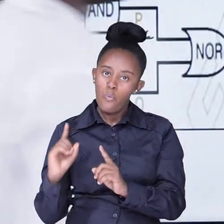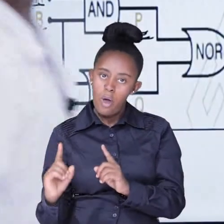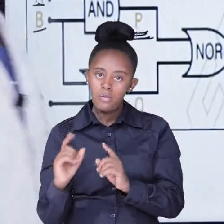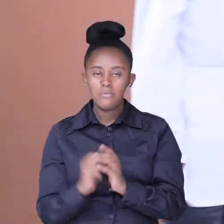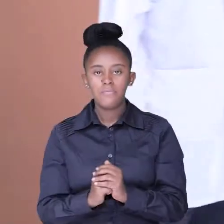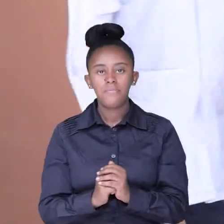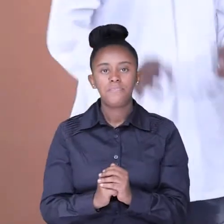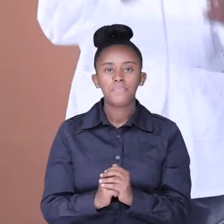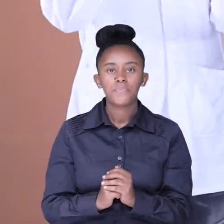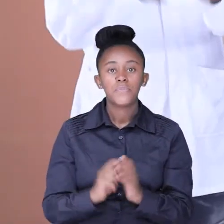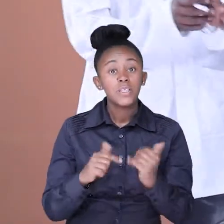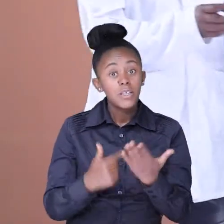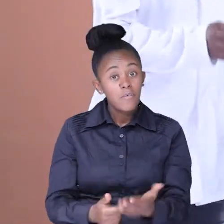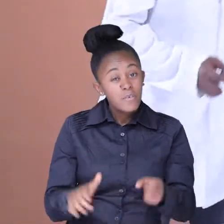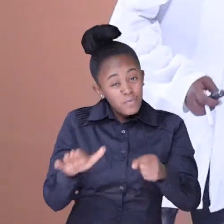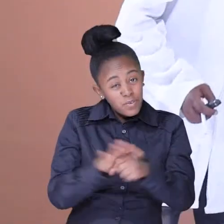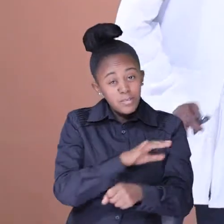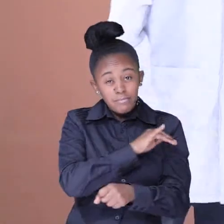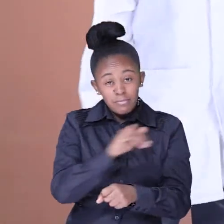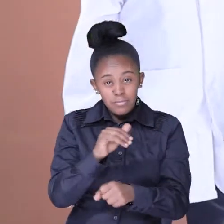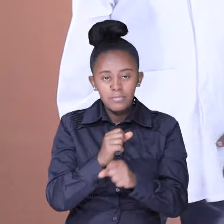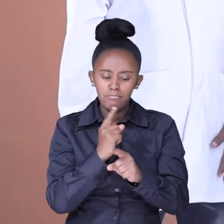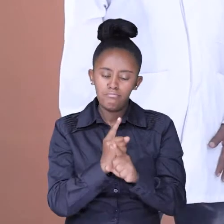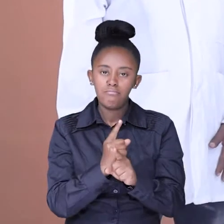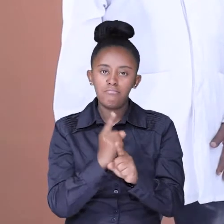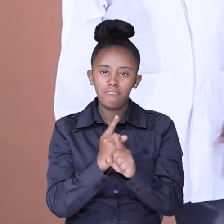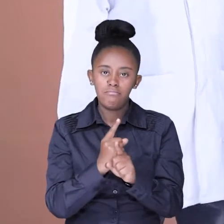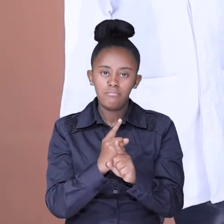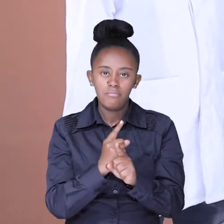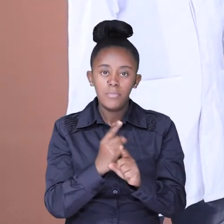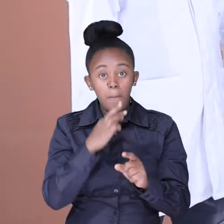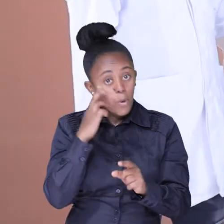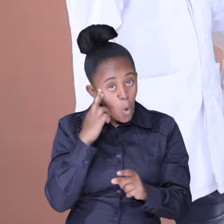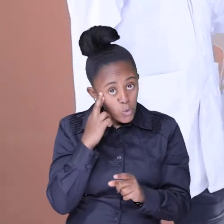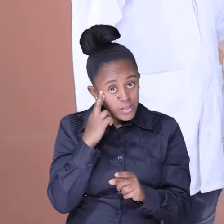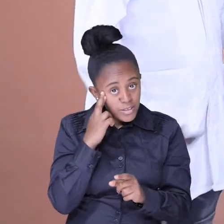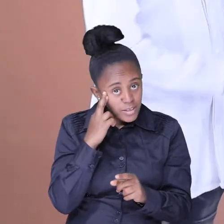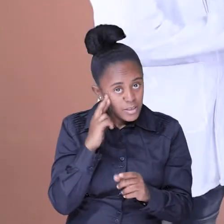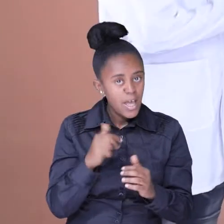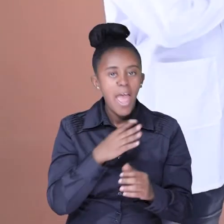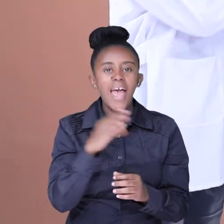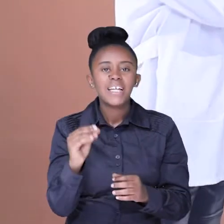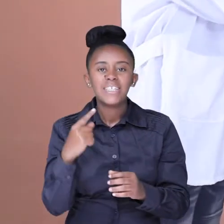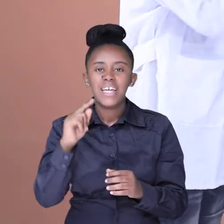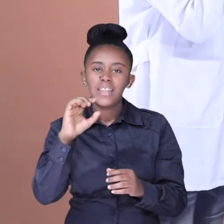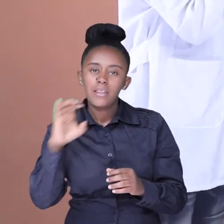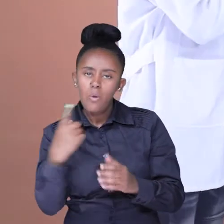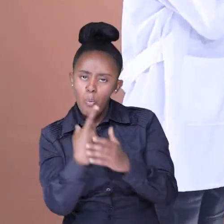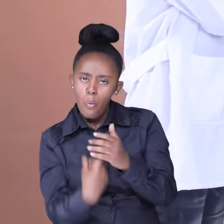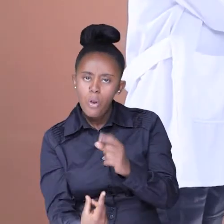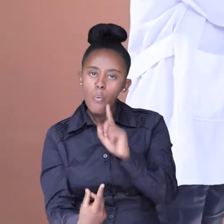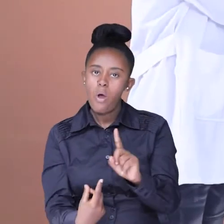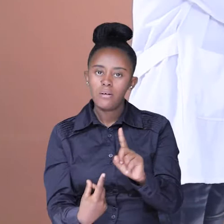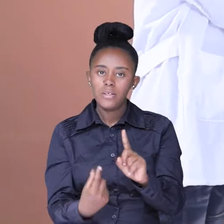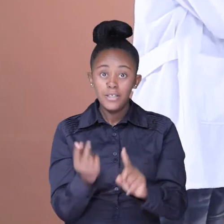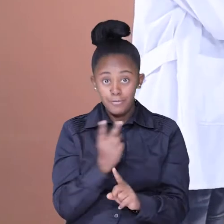1. If you feel like this one, you are right. Because in the gate, we get only 1